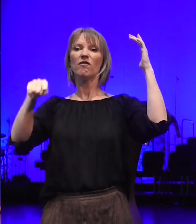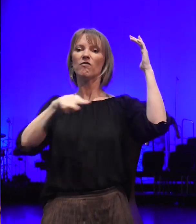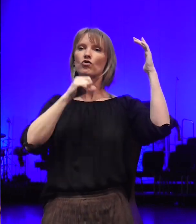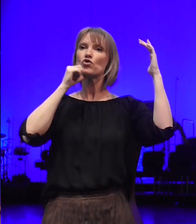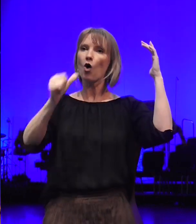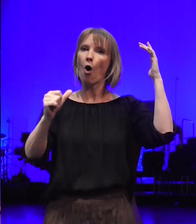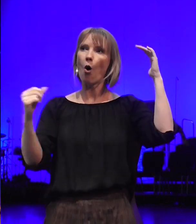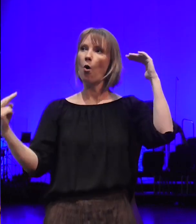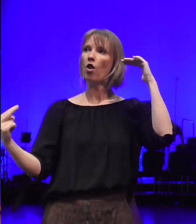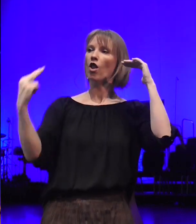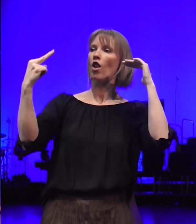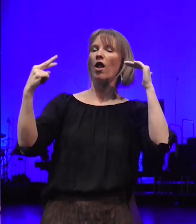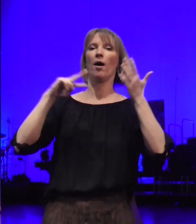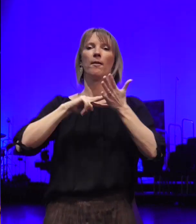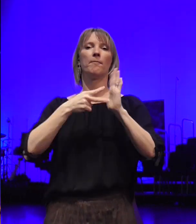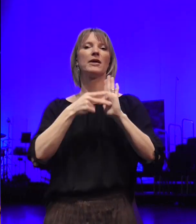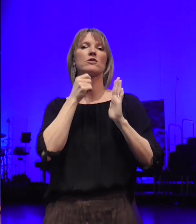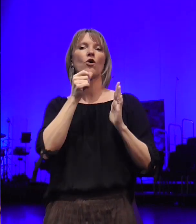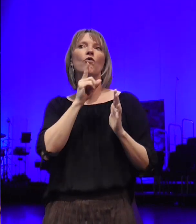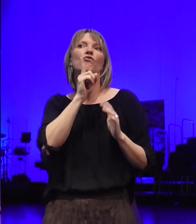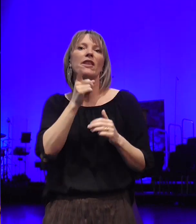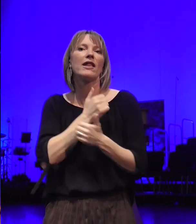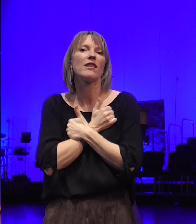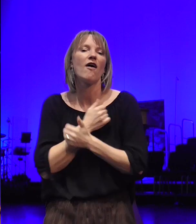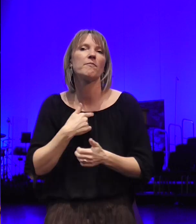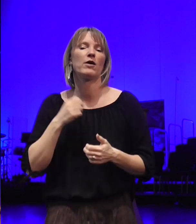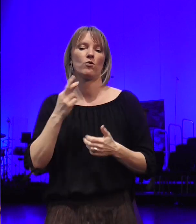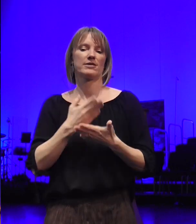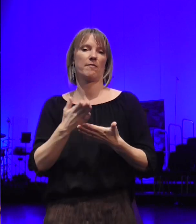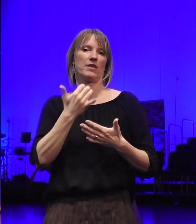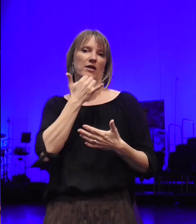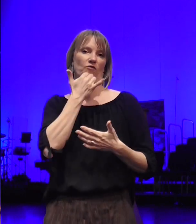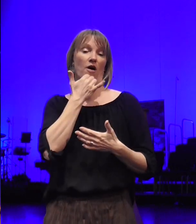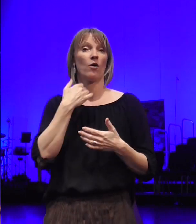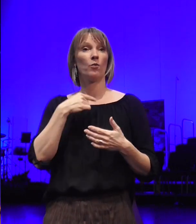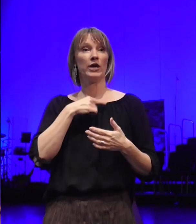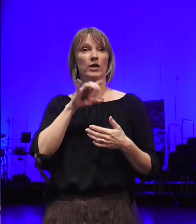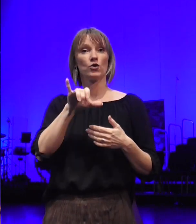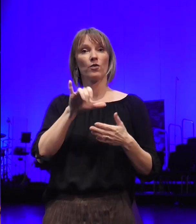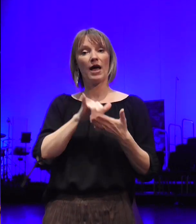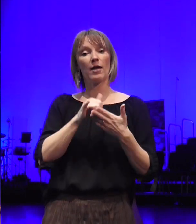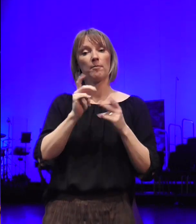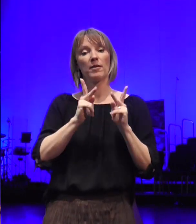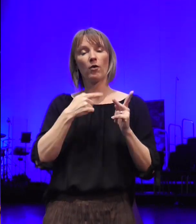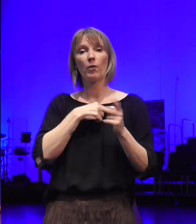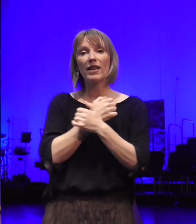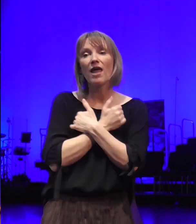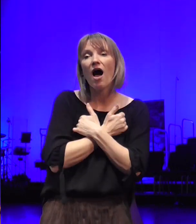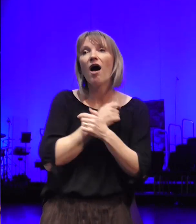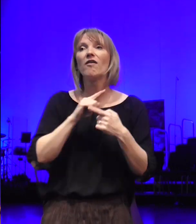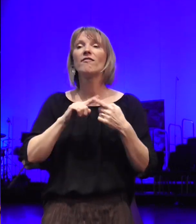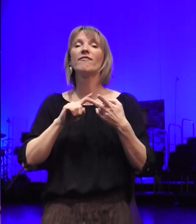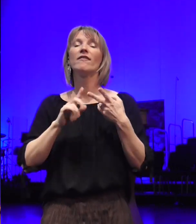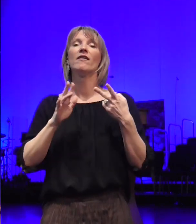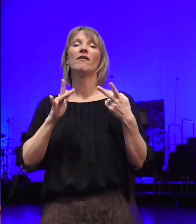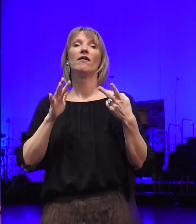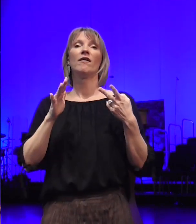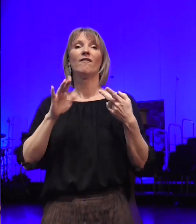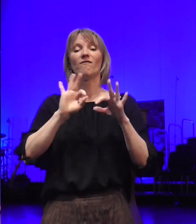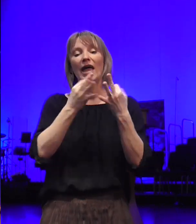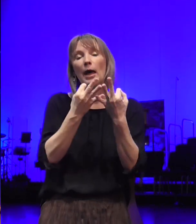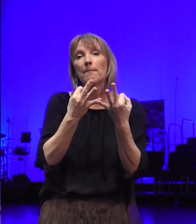don't, that they don't really love me or something is wrong. We do this to our lovers and loved ones. We do this to